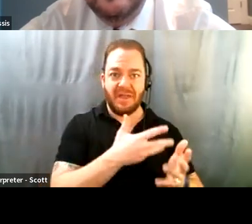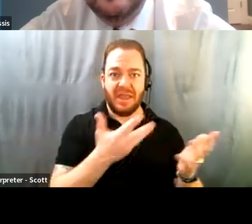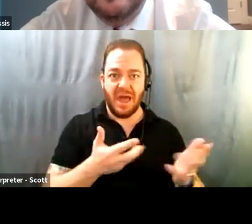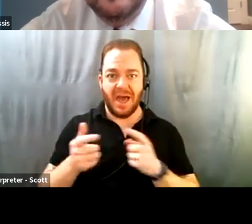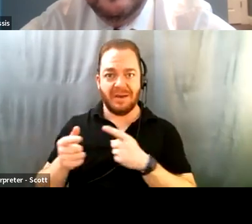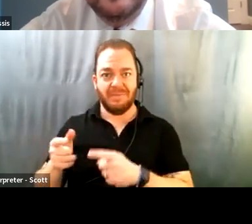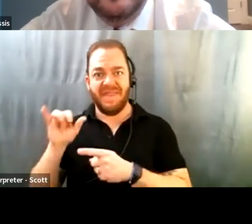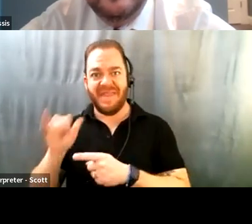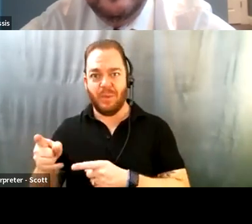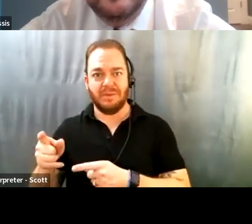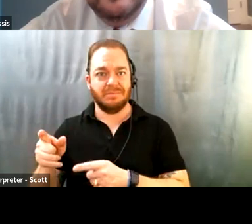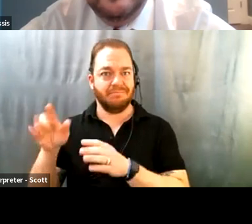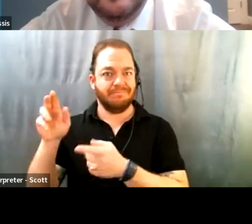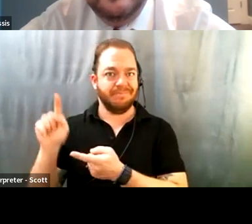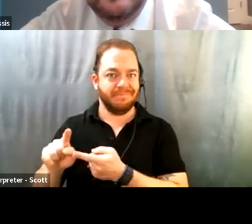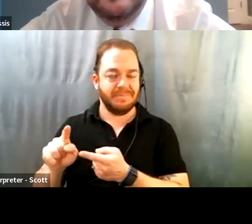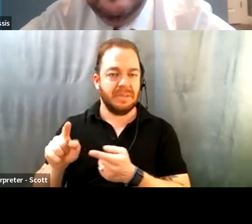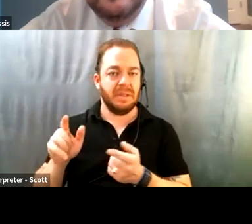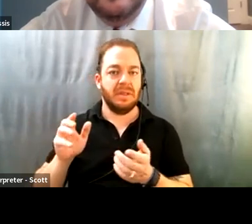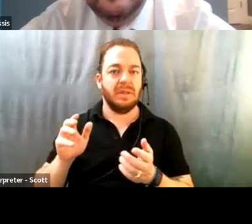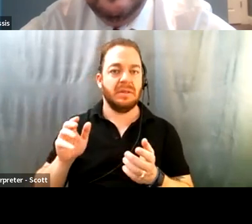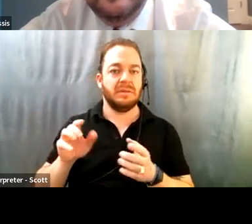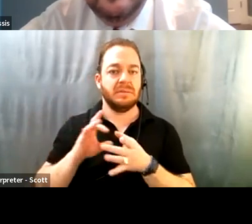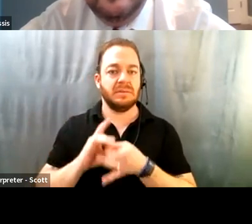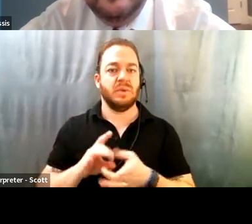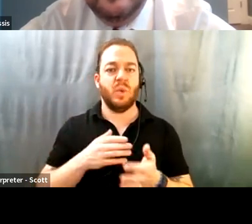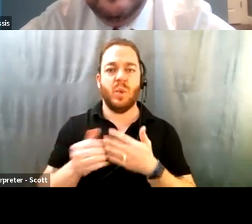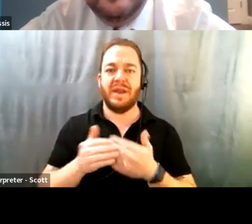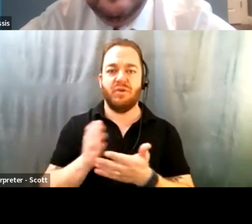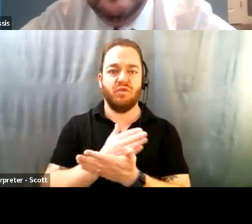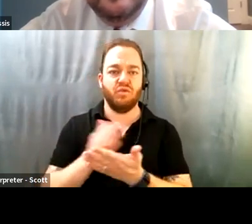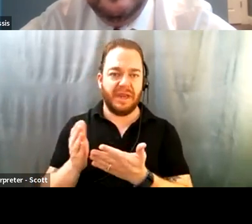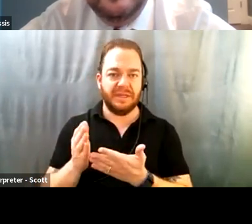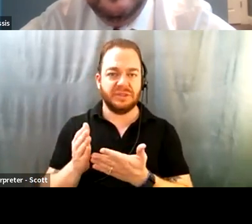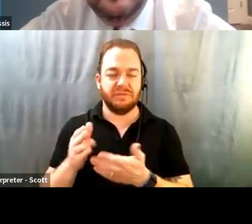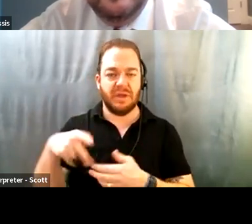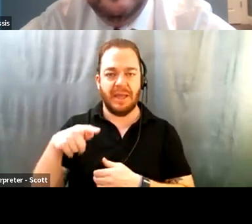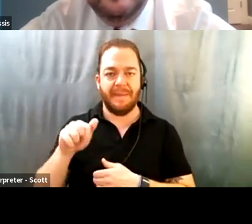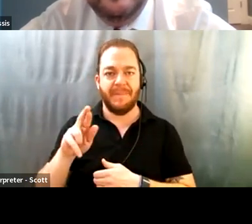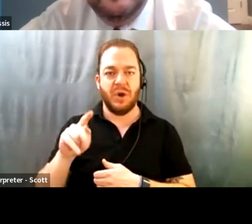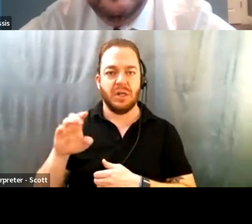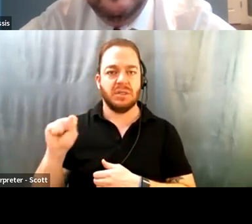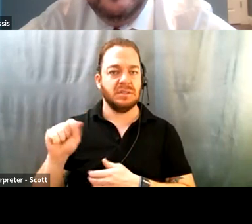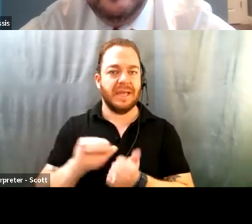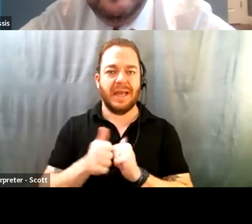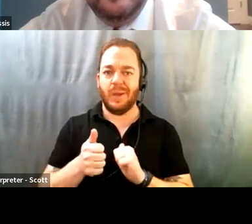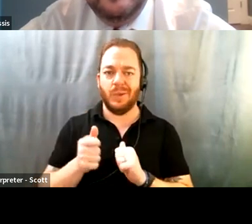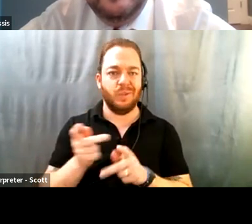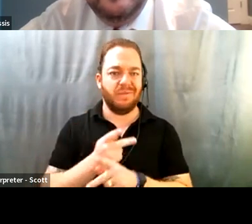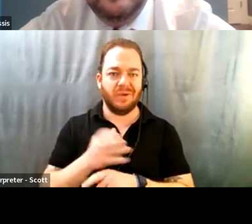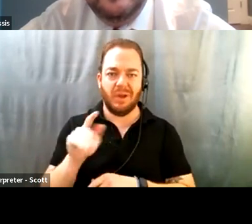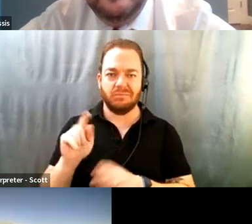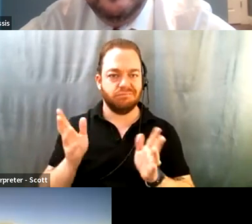it's not loaded with a lot, based on whatever range of particles or however that's determined. And